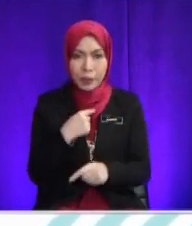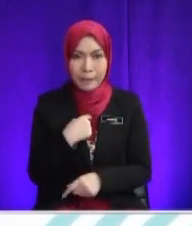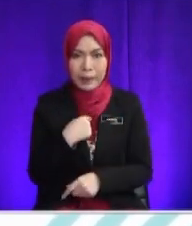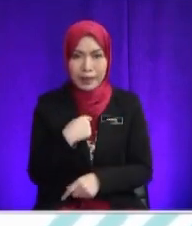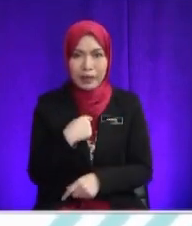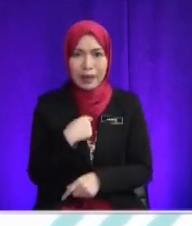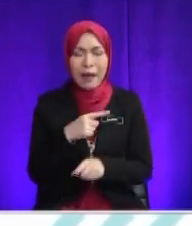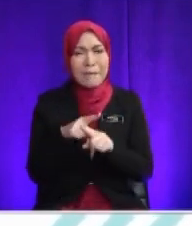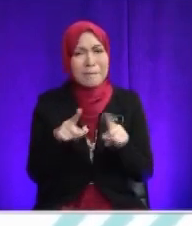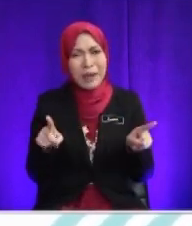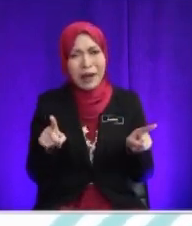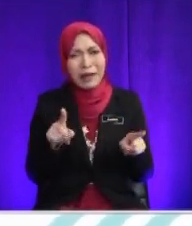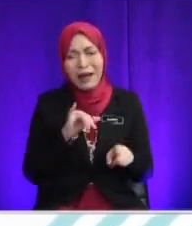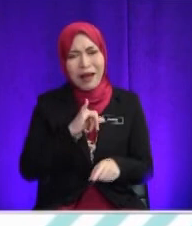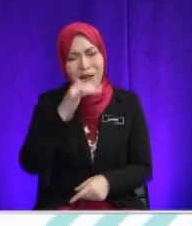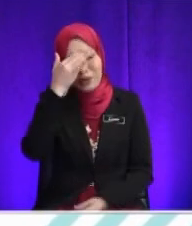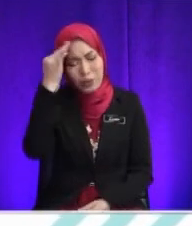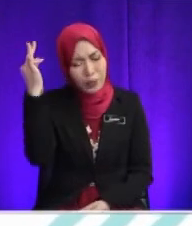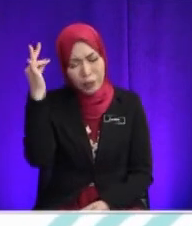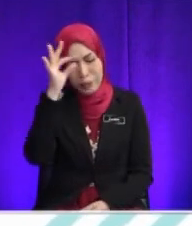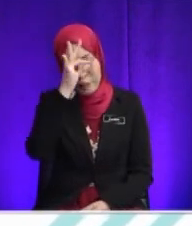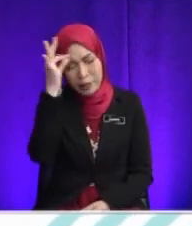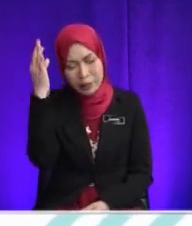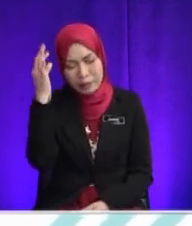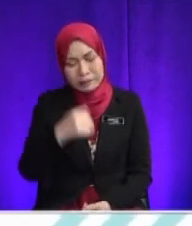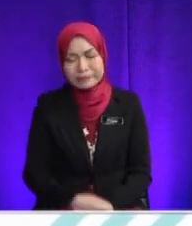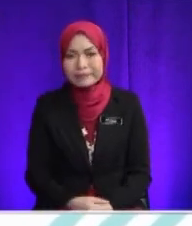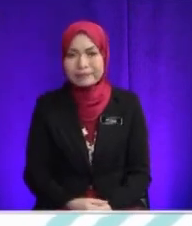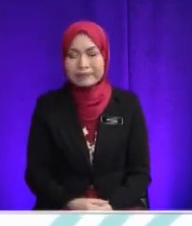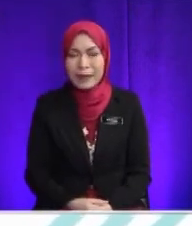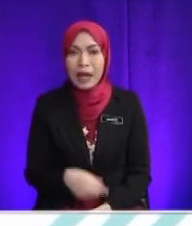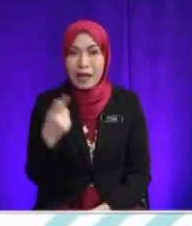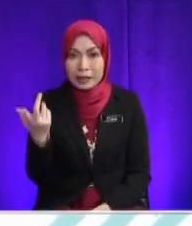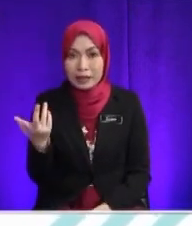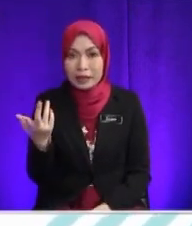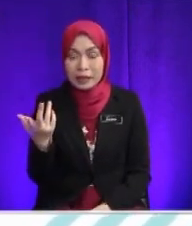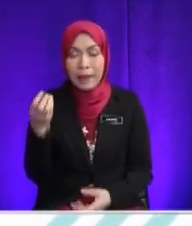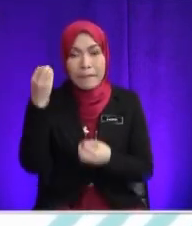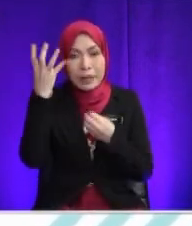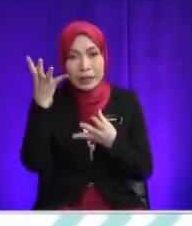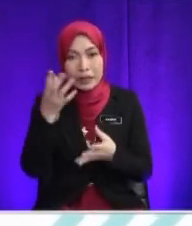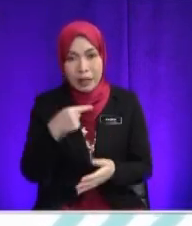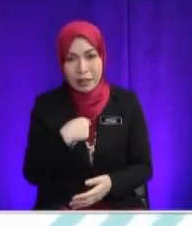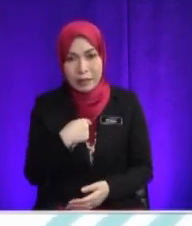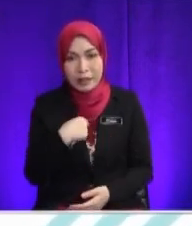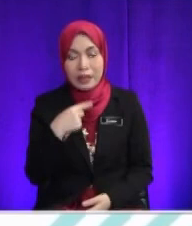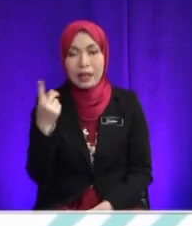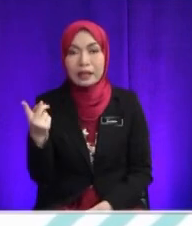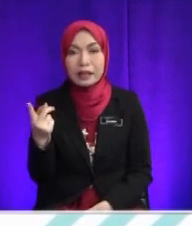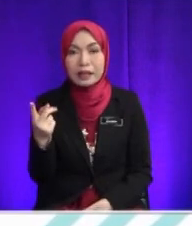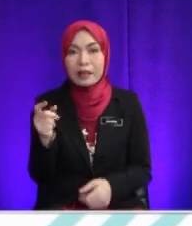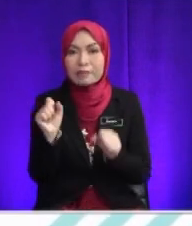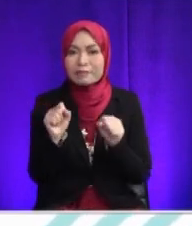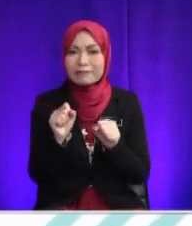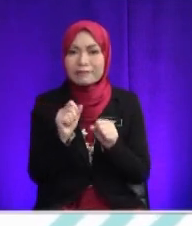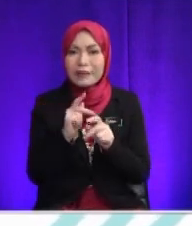exactly what he said, but he was quite polite, actually. He told me that if I kept still and quiet, he wouldn't